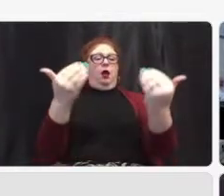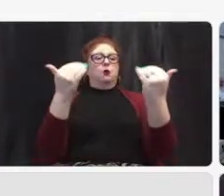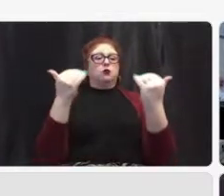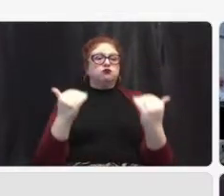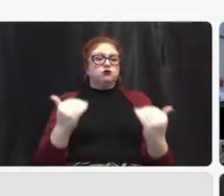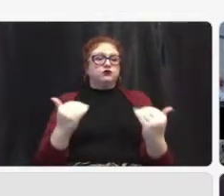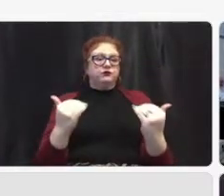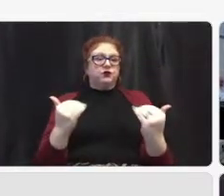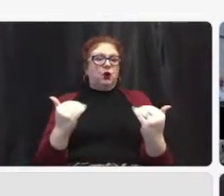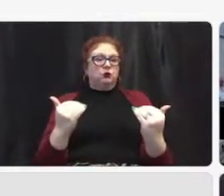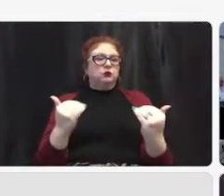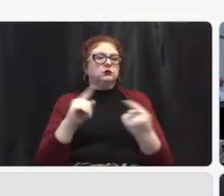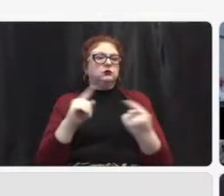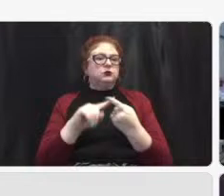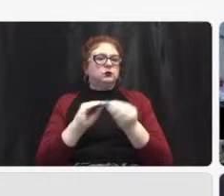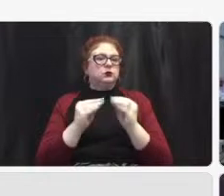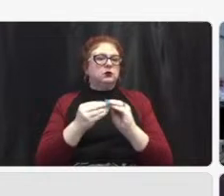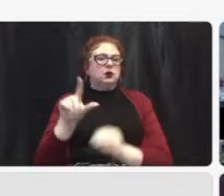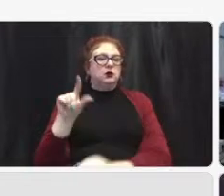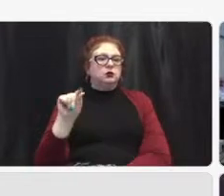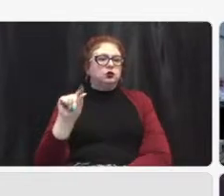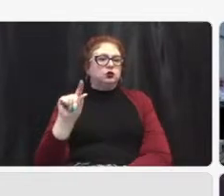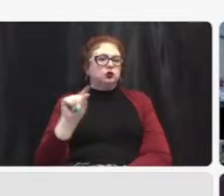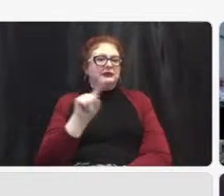forward to item number 20,